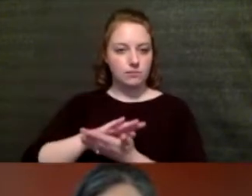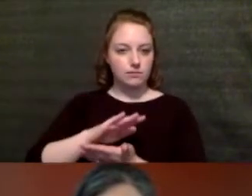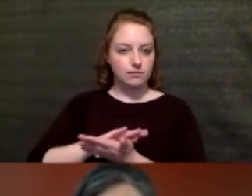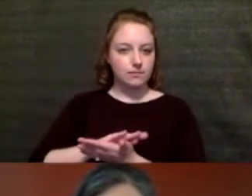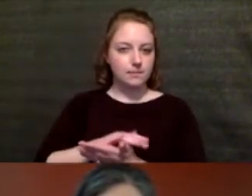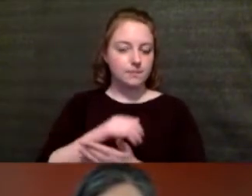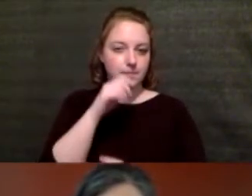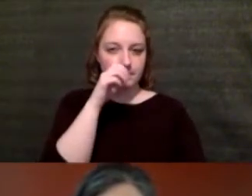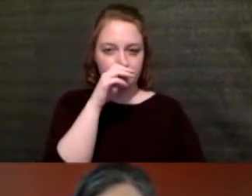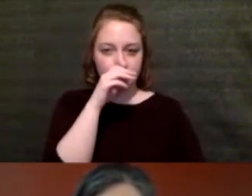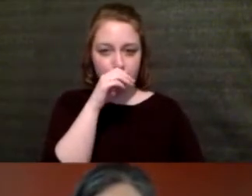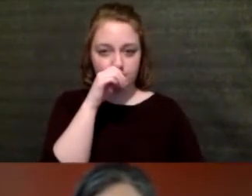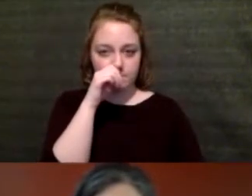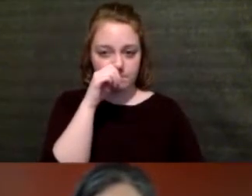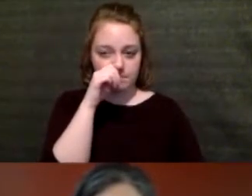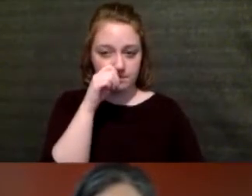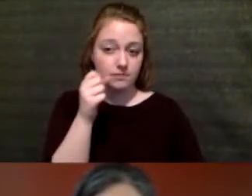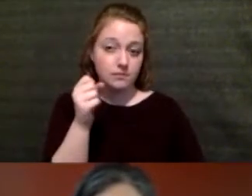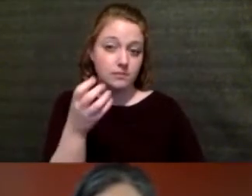so, uh,